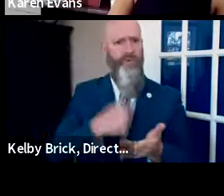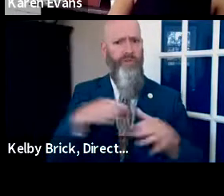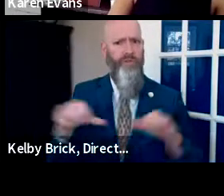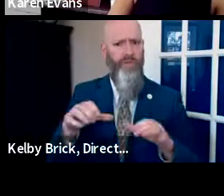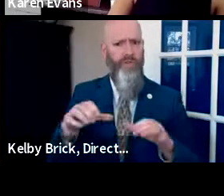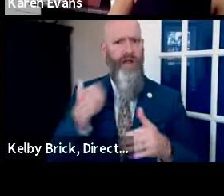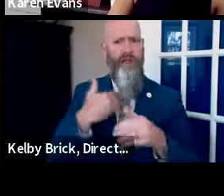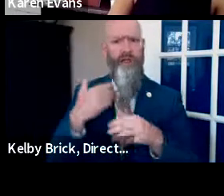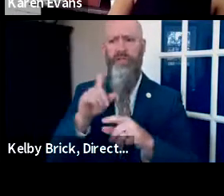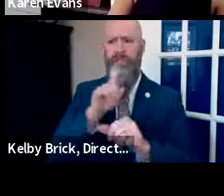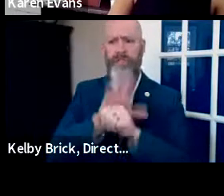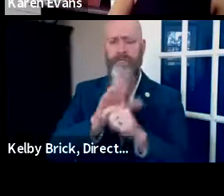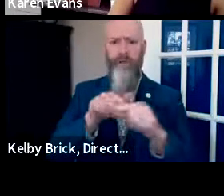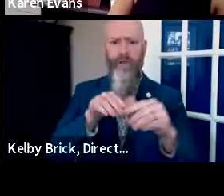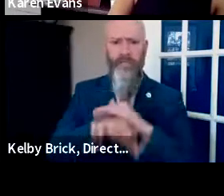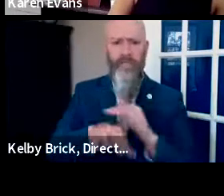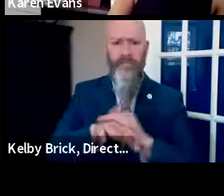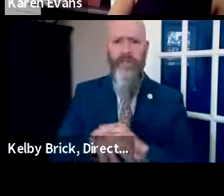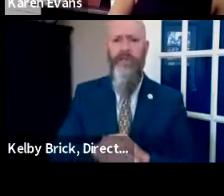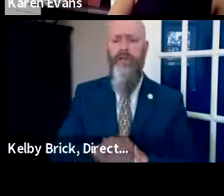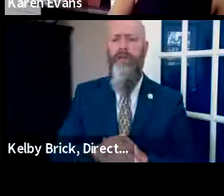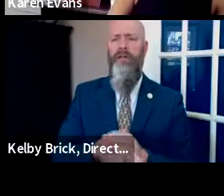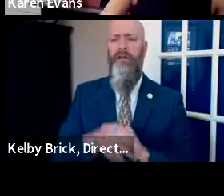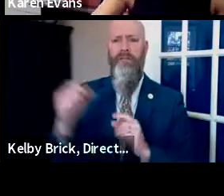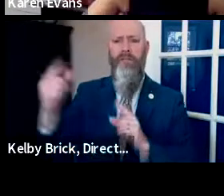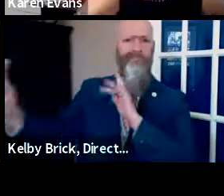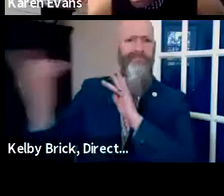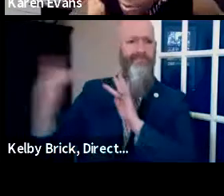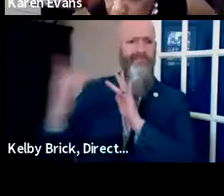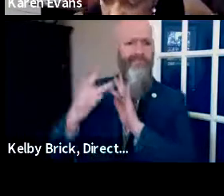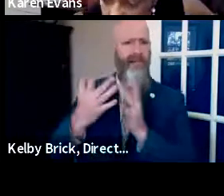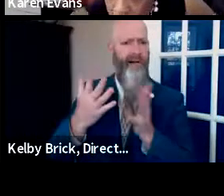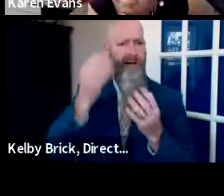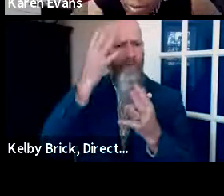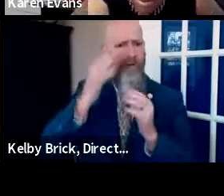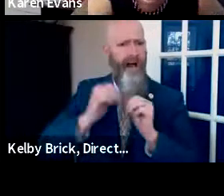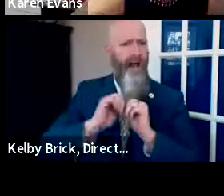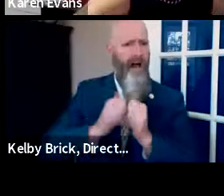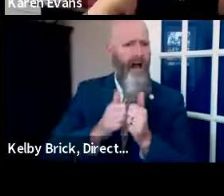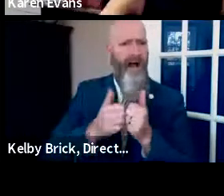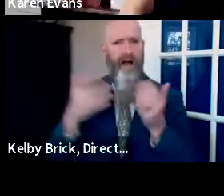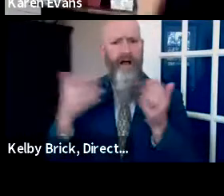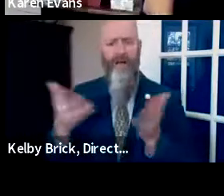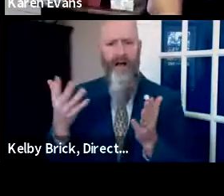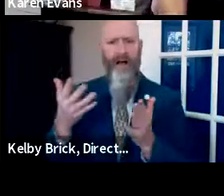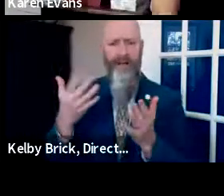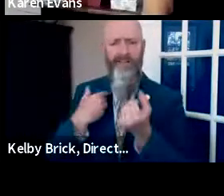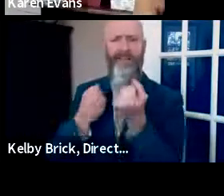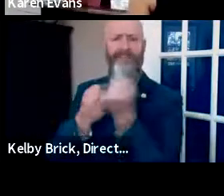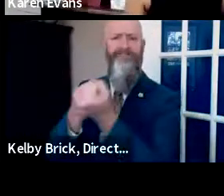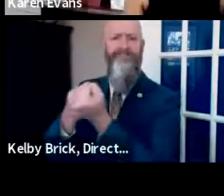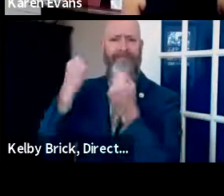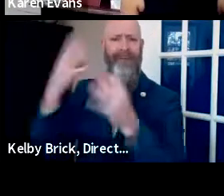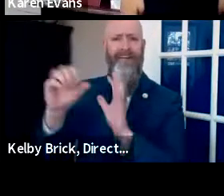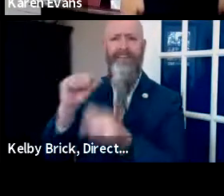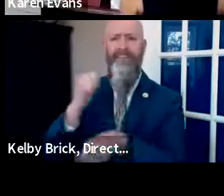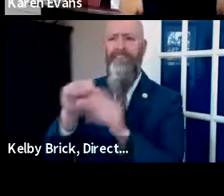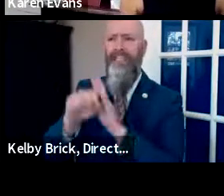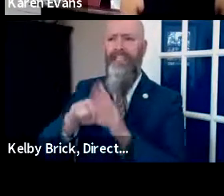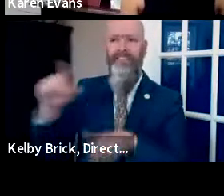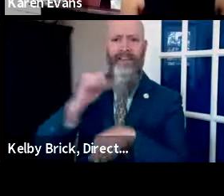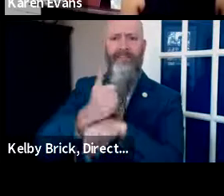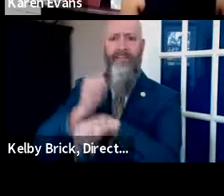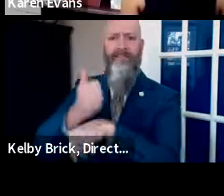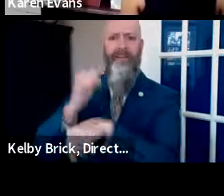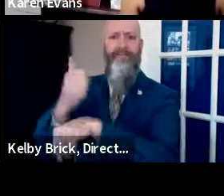hit, we were ready to go. Many states have reached out to our office to ask, how did we have this set